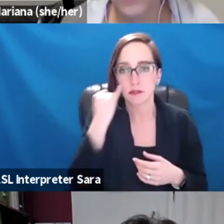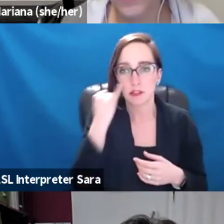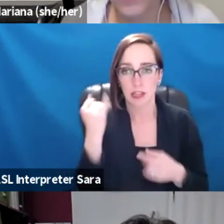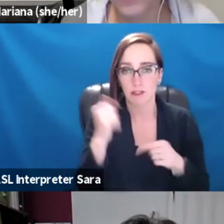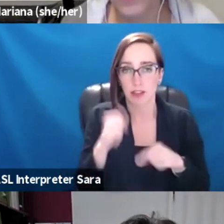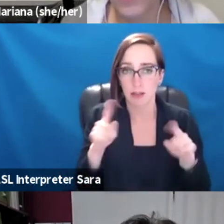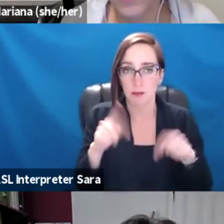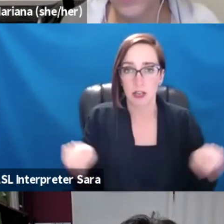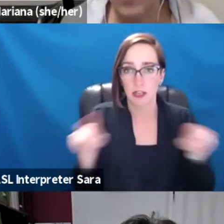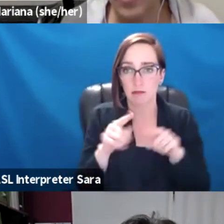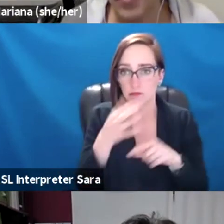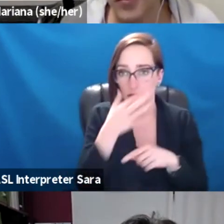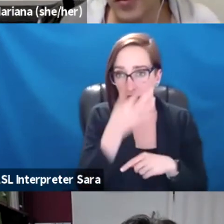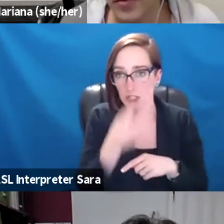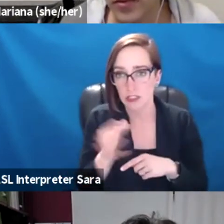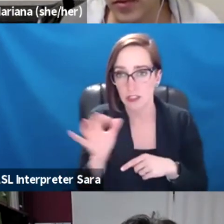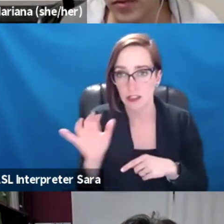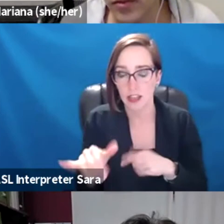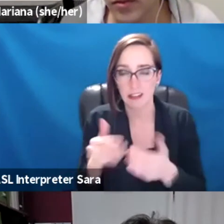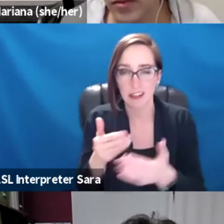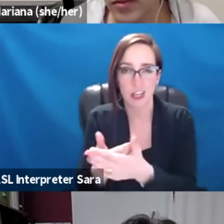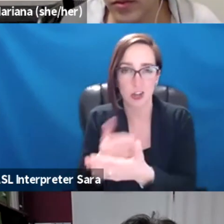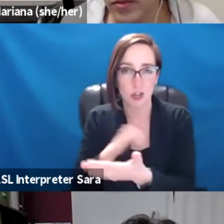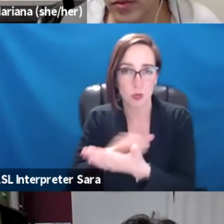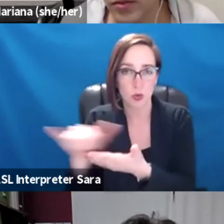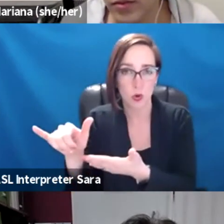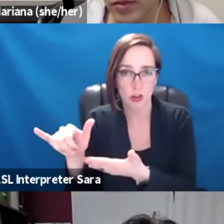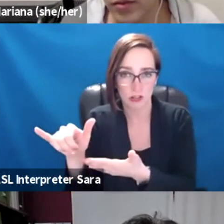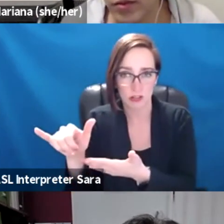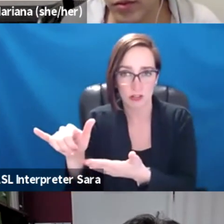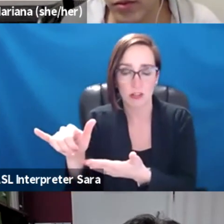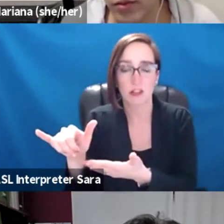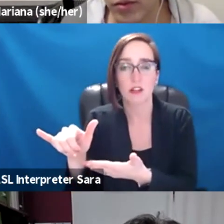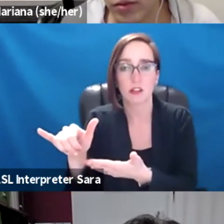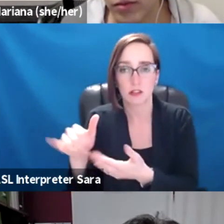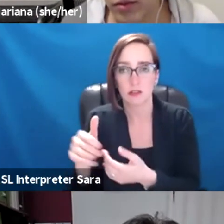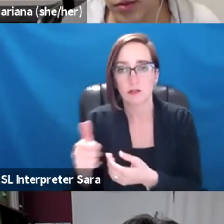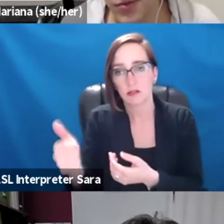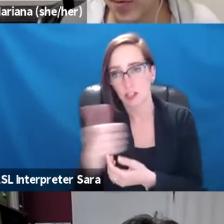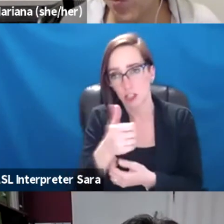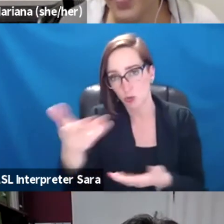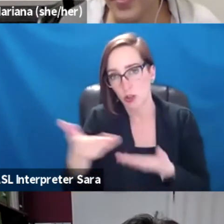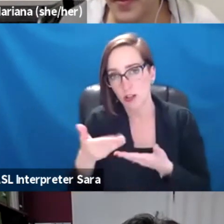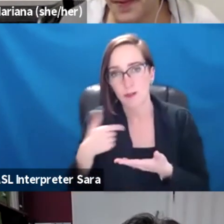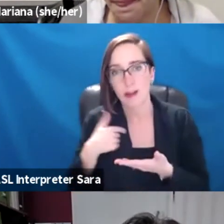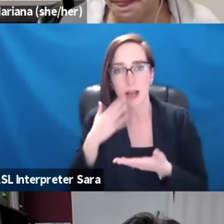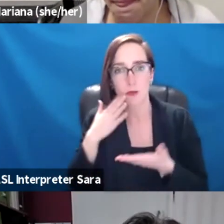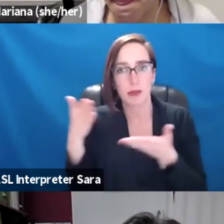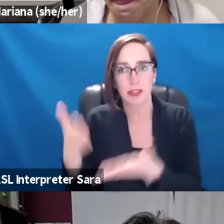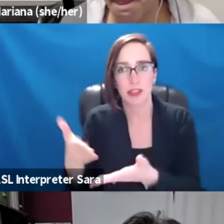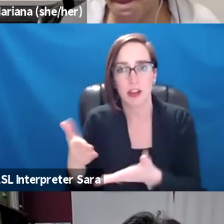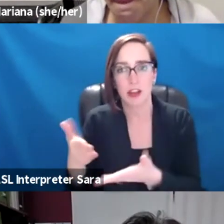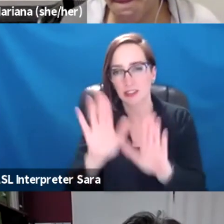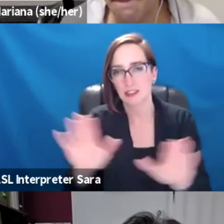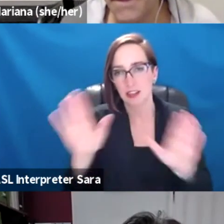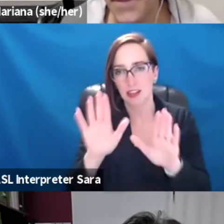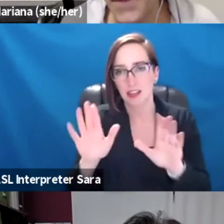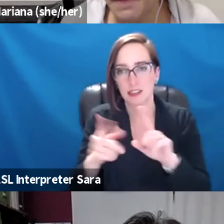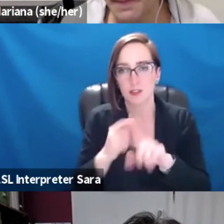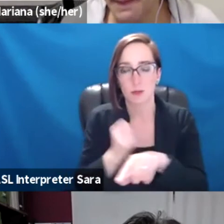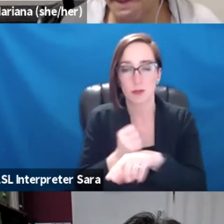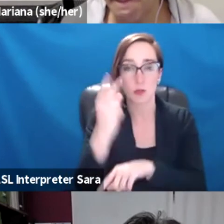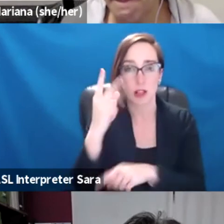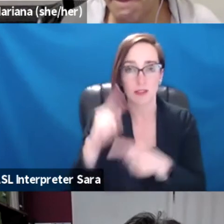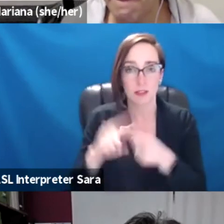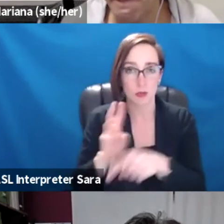the New York City area, you're more than welcome. And I'll be there Sundays from 12 to 6. So